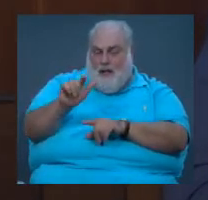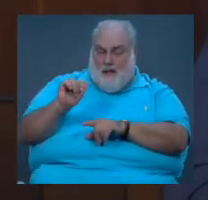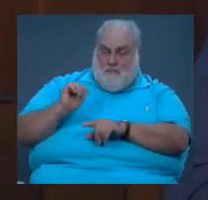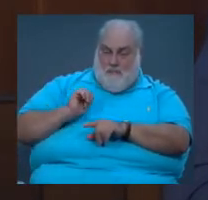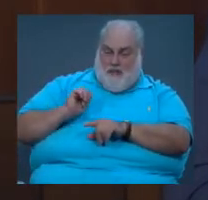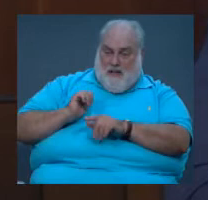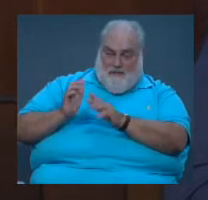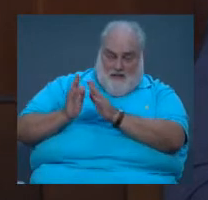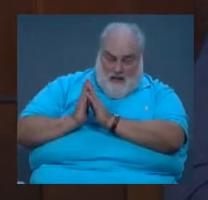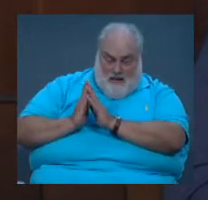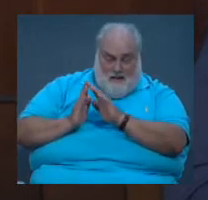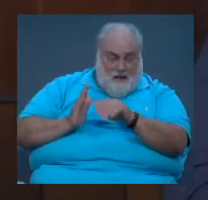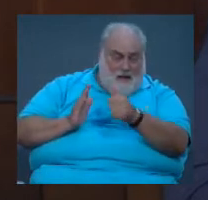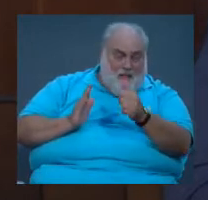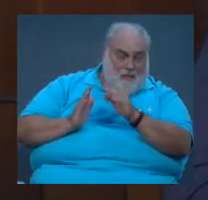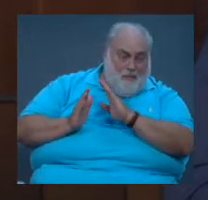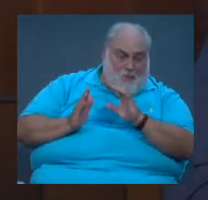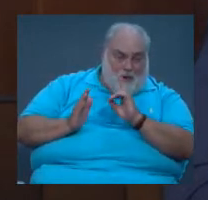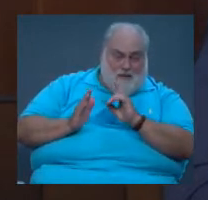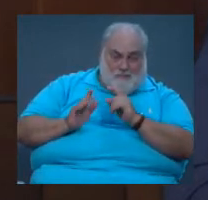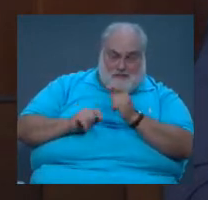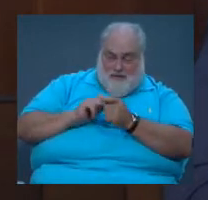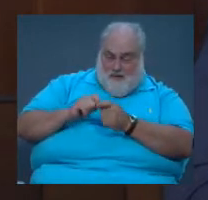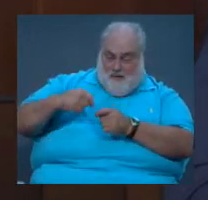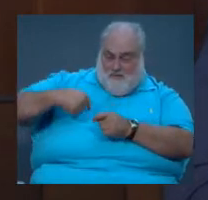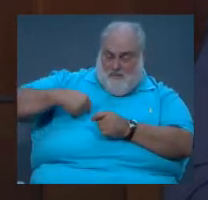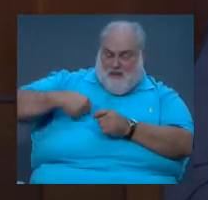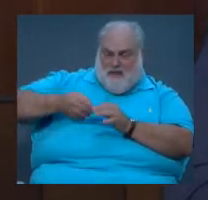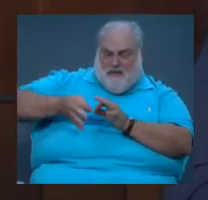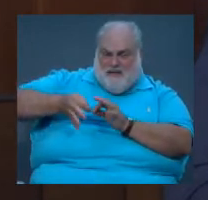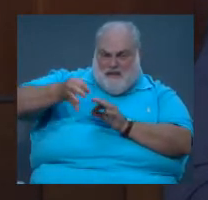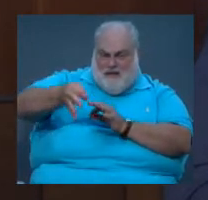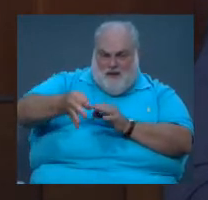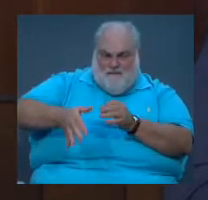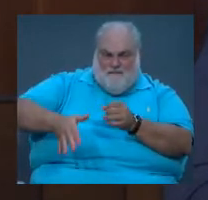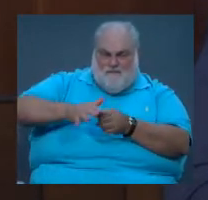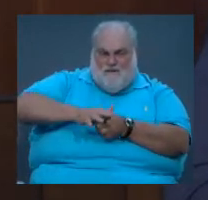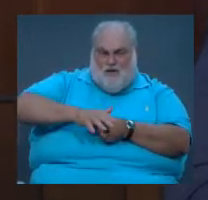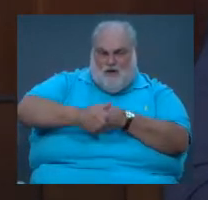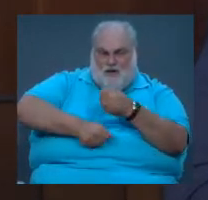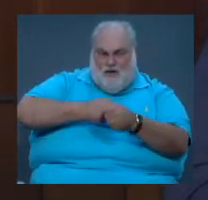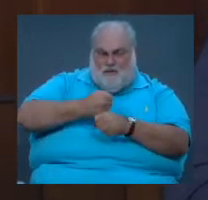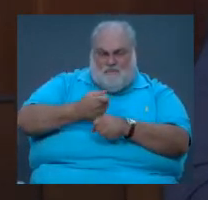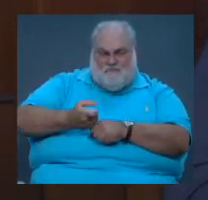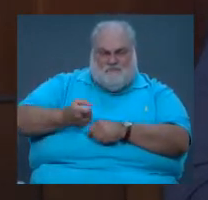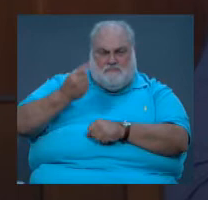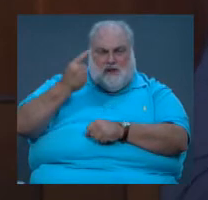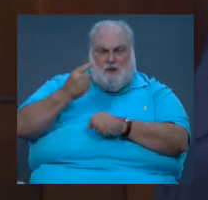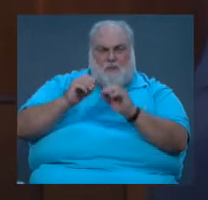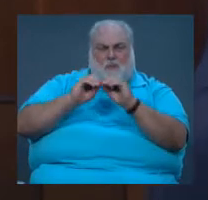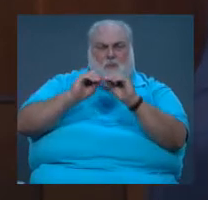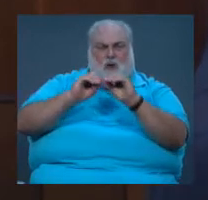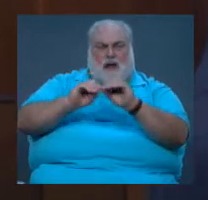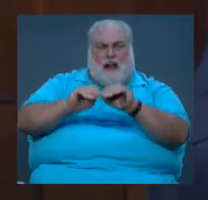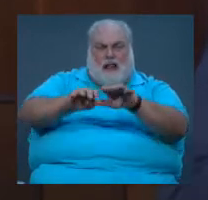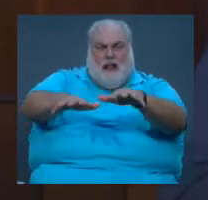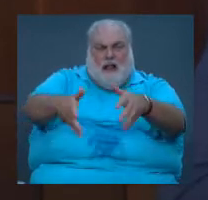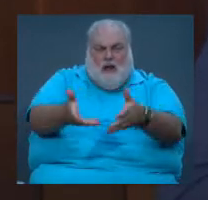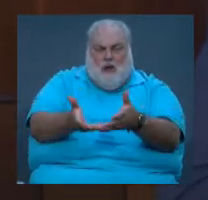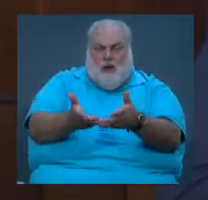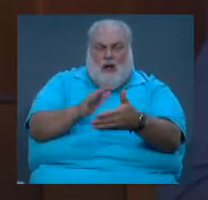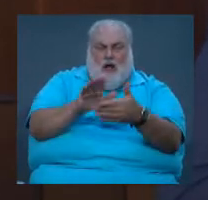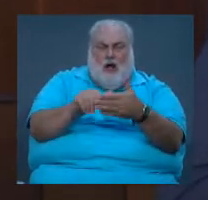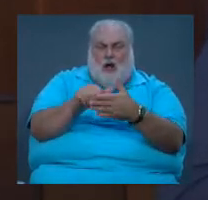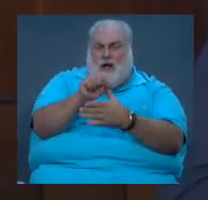asked, along with other board members, but particularly me, I asked that we extend it to have a full year so we can understand what this program will look like, seeing all of the